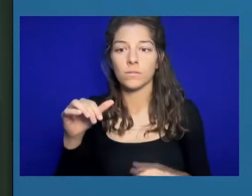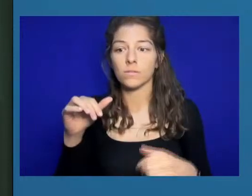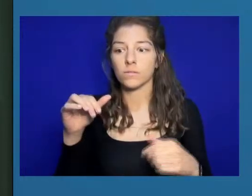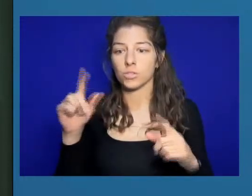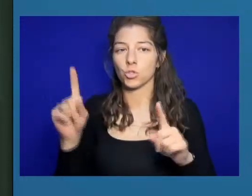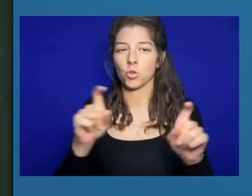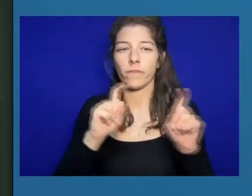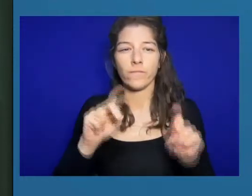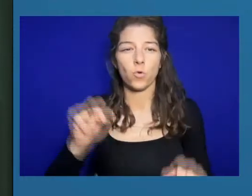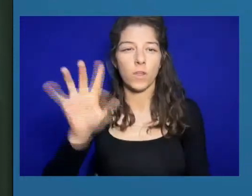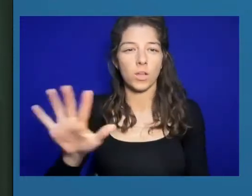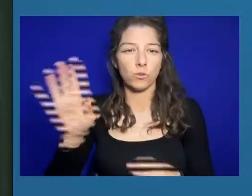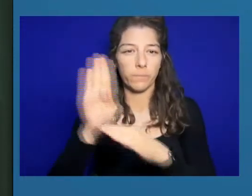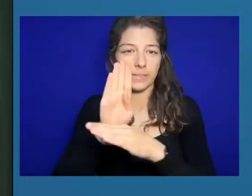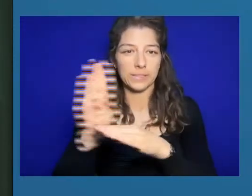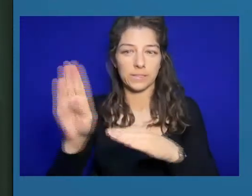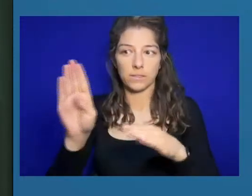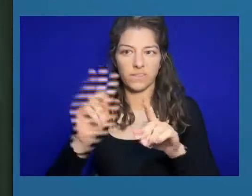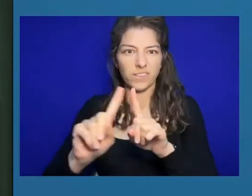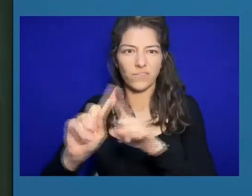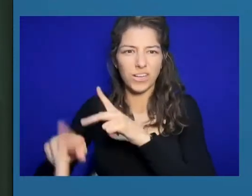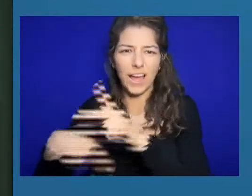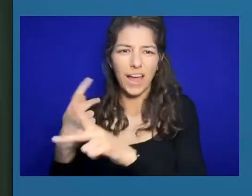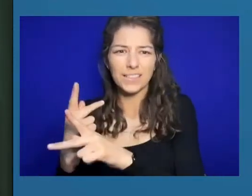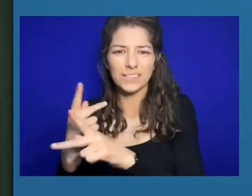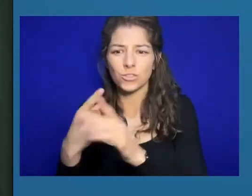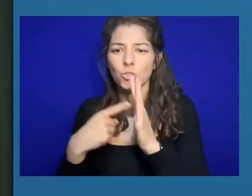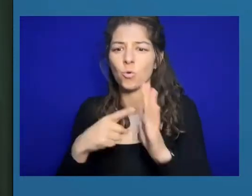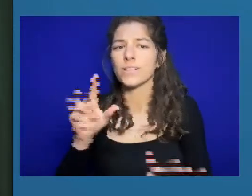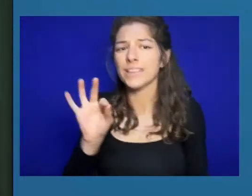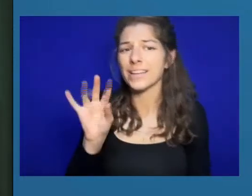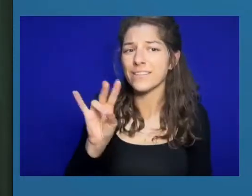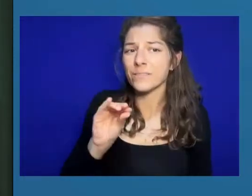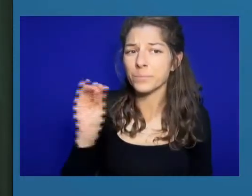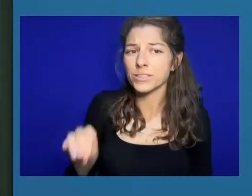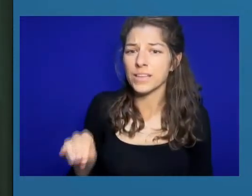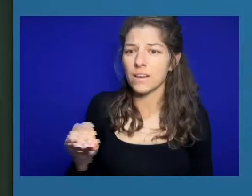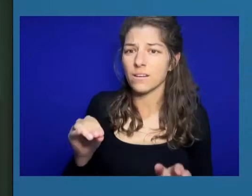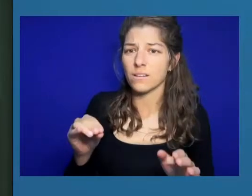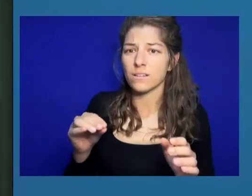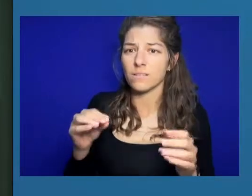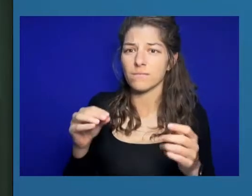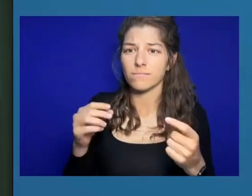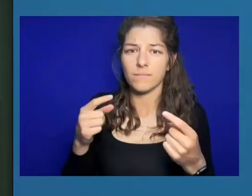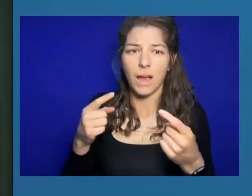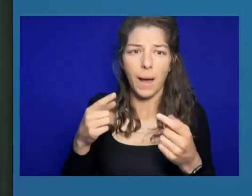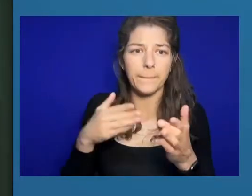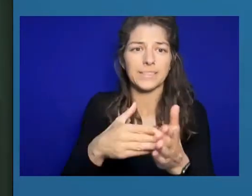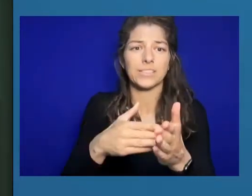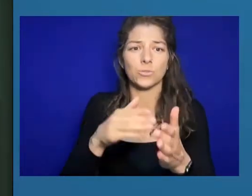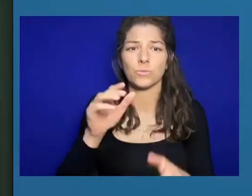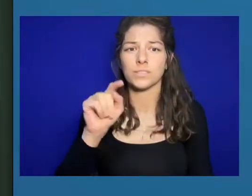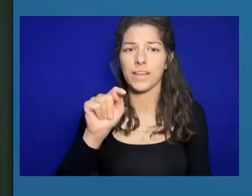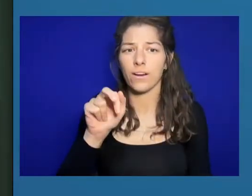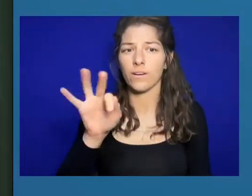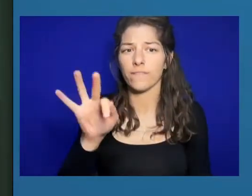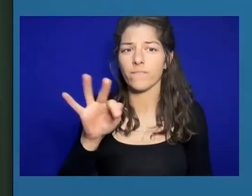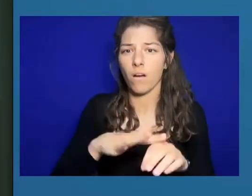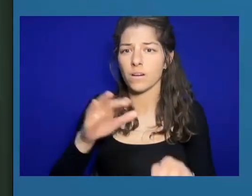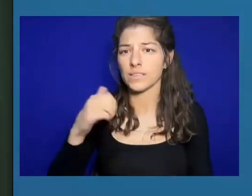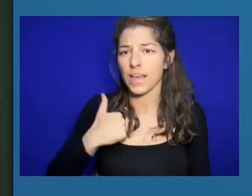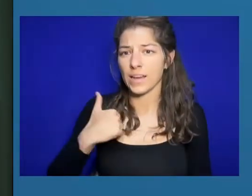Country businesses of all kinds showed a 97% opposition to tariffs on Canada. So when do you